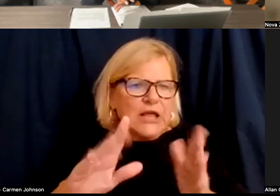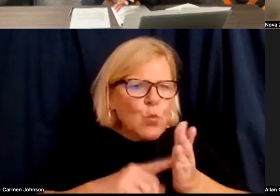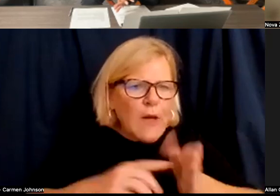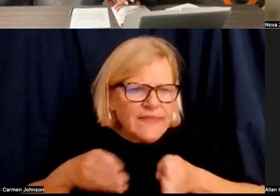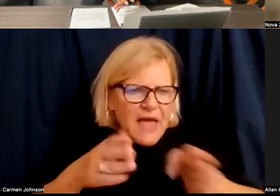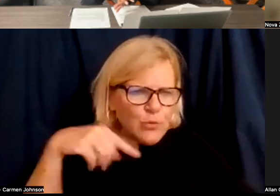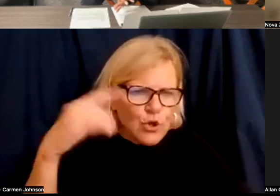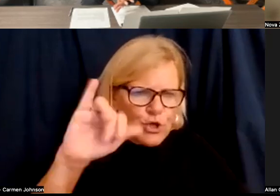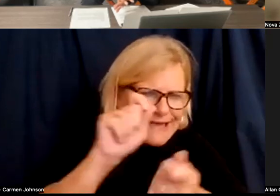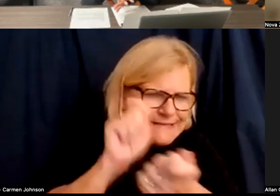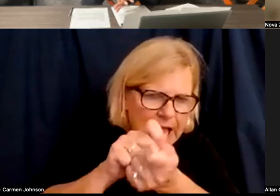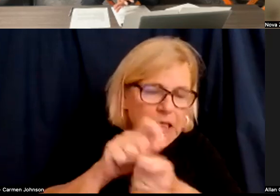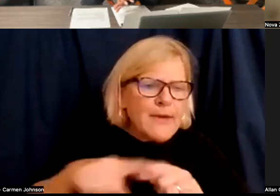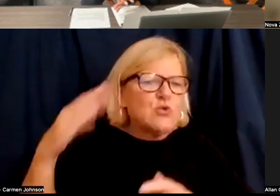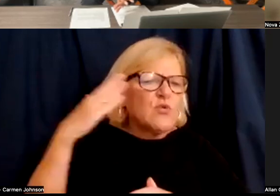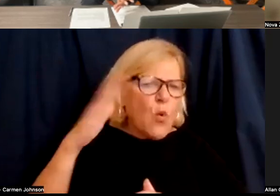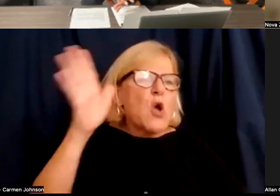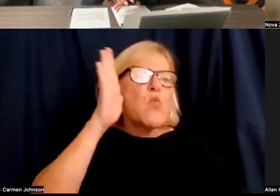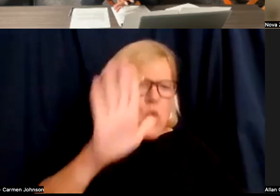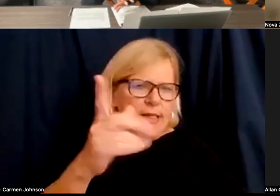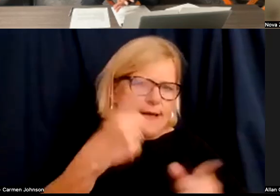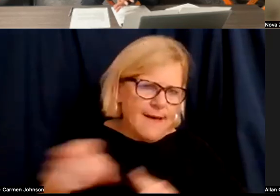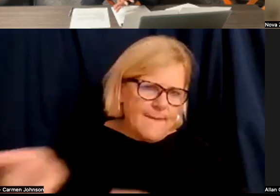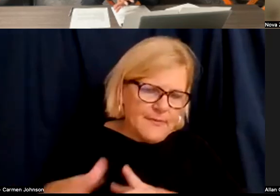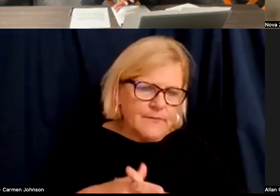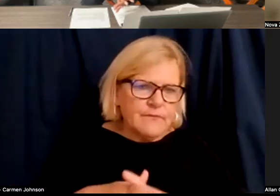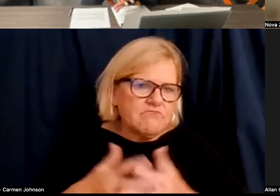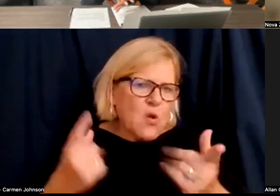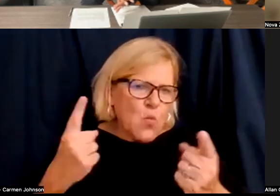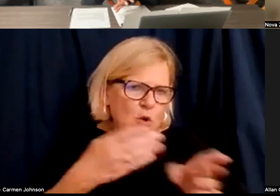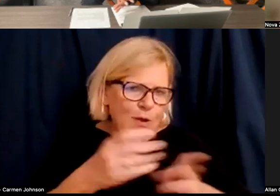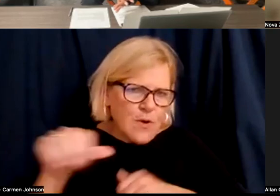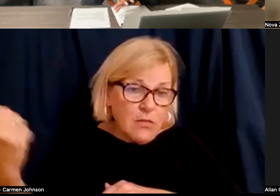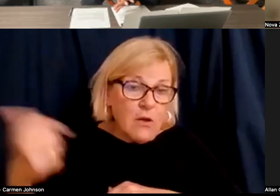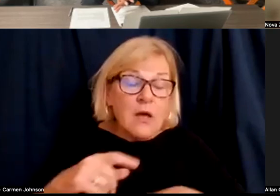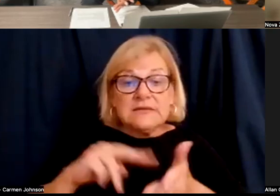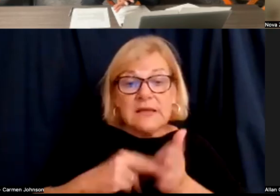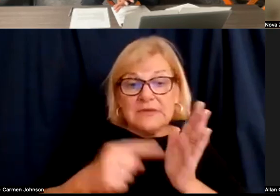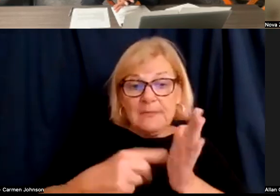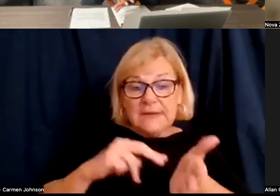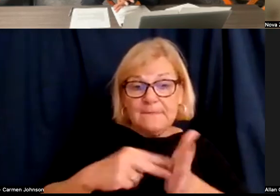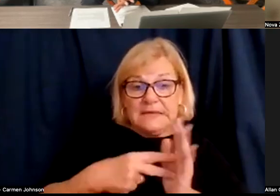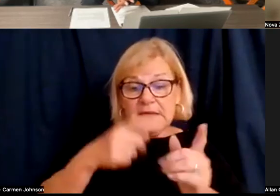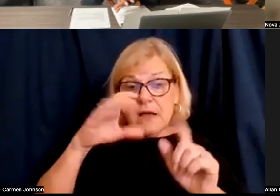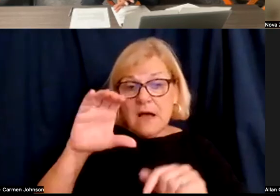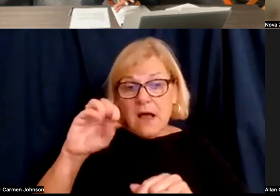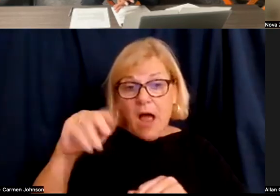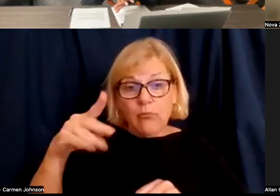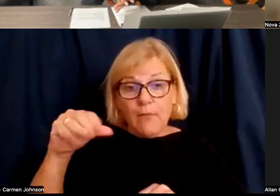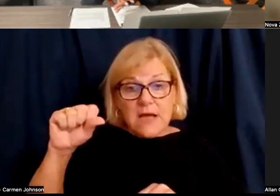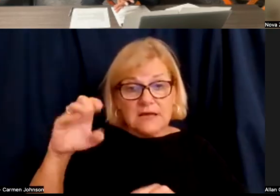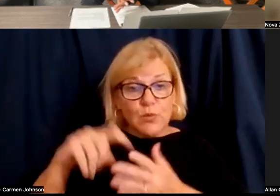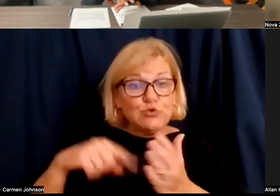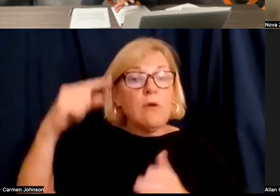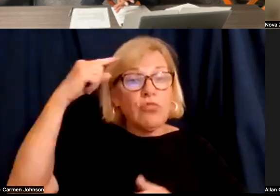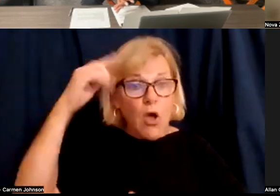is going to look like exactly, but you know that it's going to happen one way or another. Sometimes it means compromising what you thought was going to be the